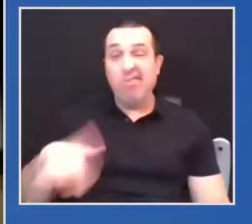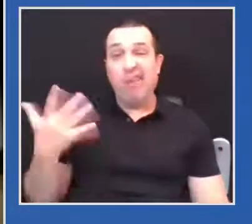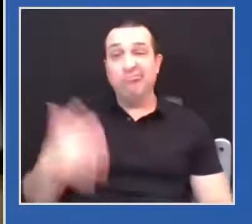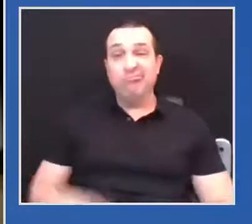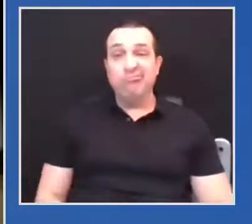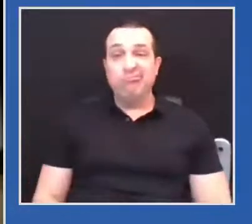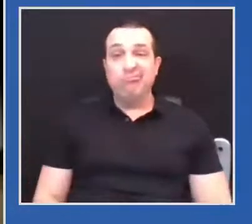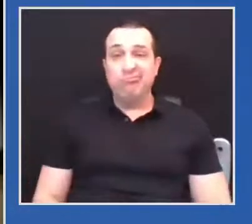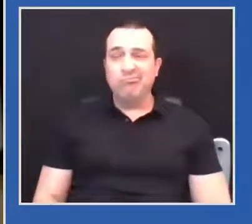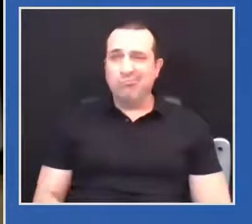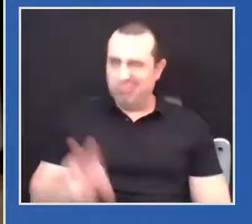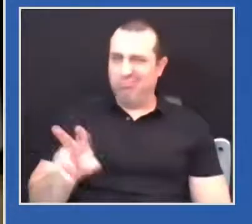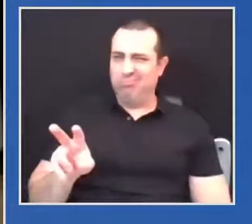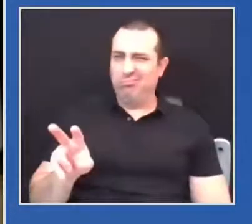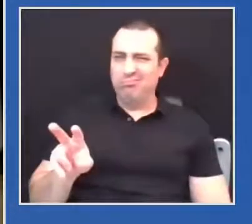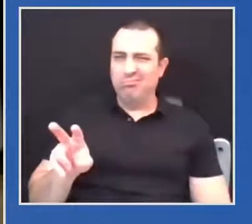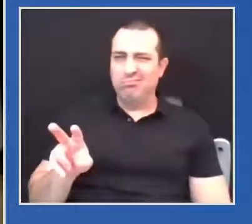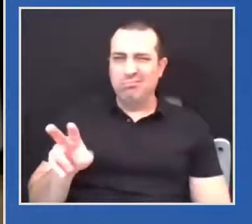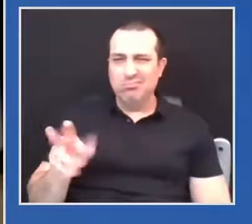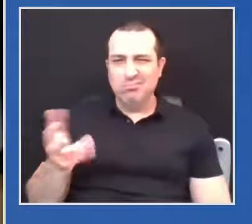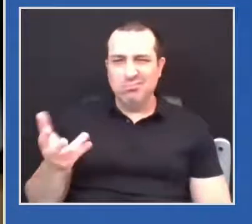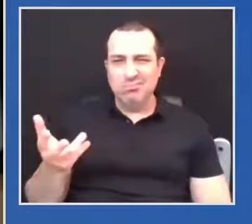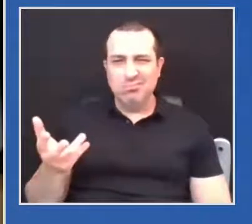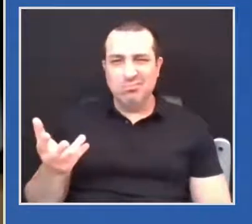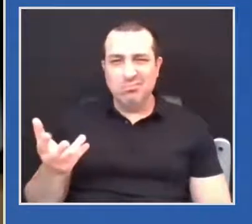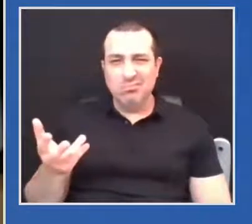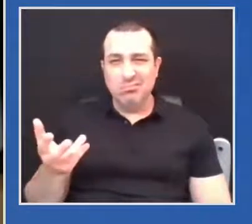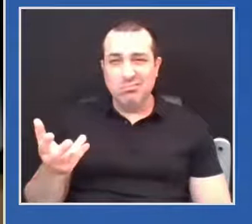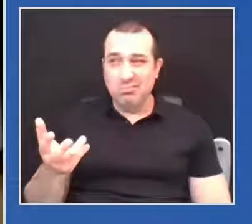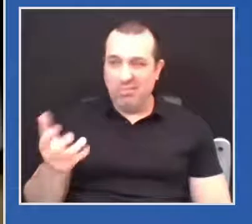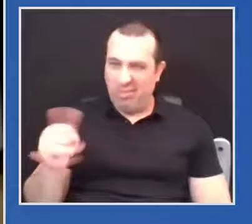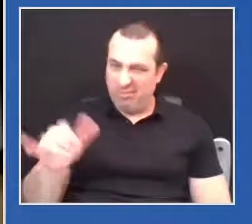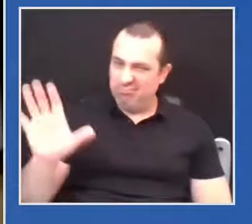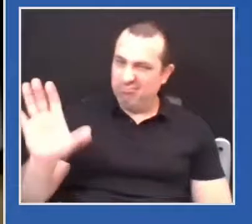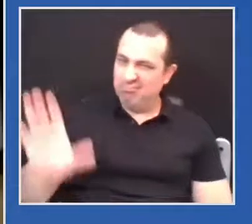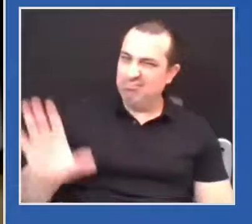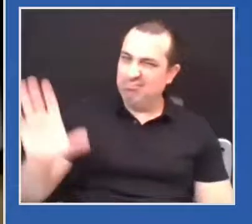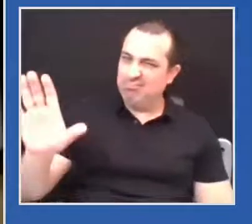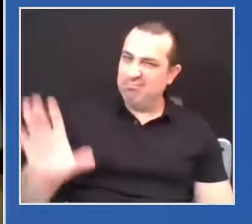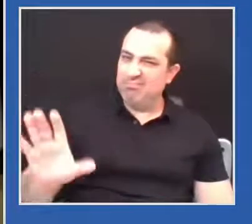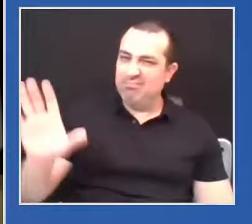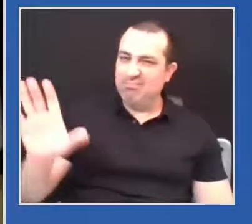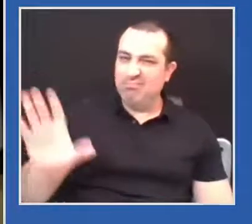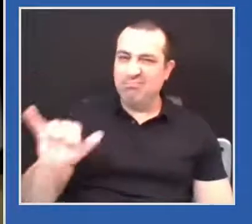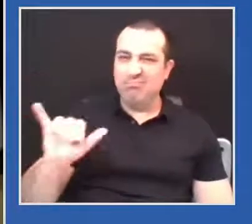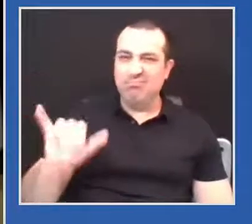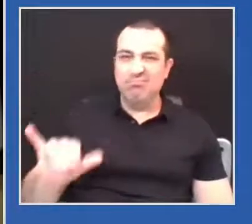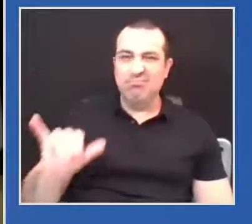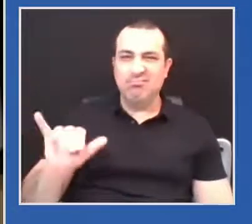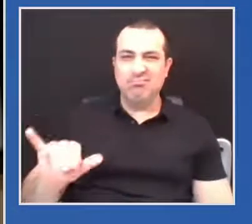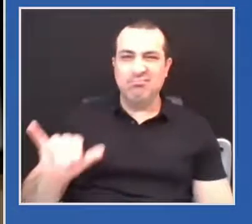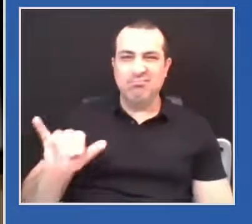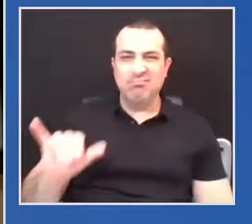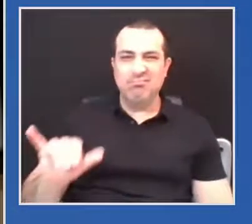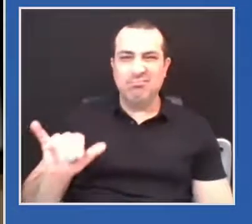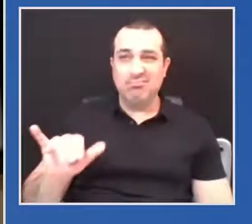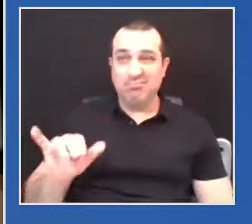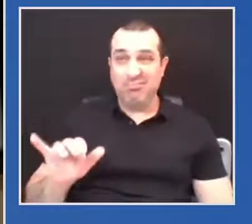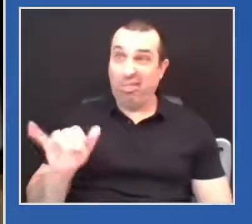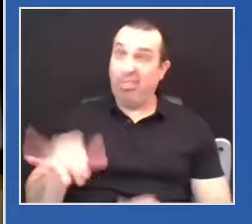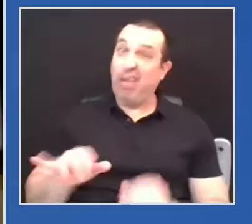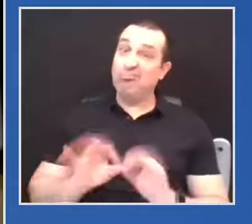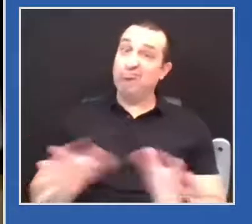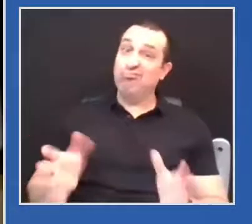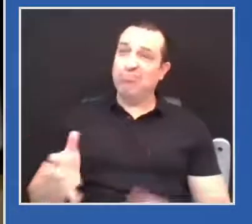Well, it is what it is because he is who he is. That's why it is what it is.